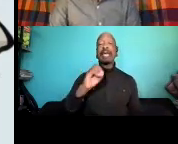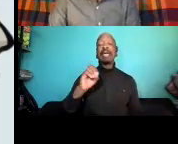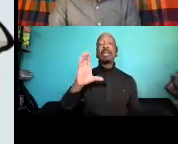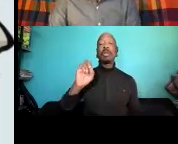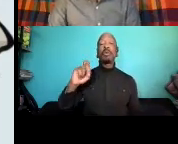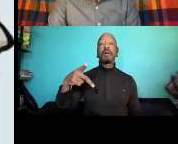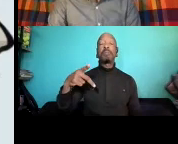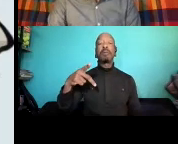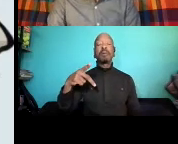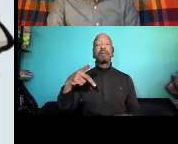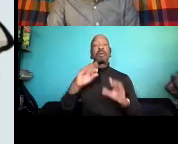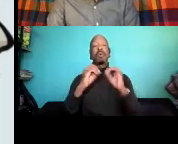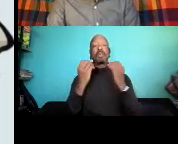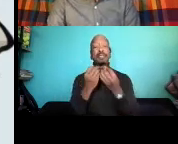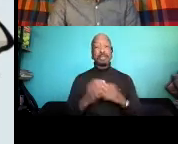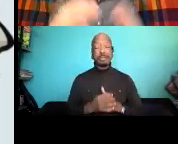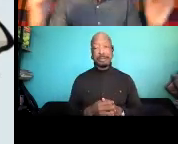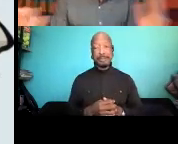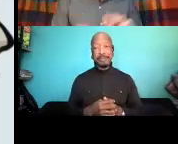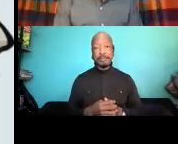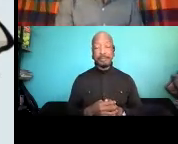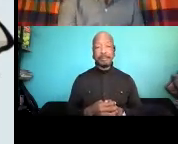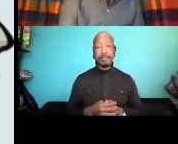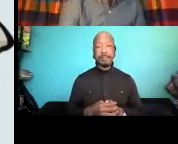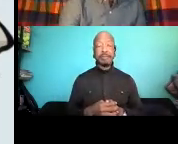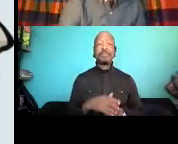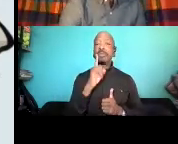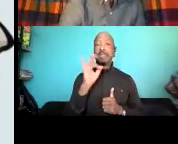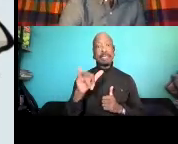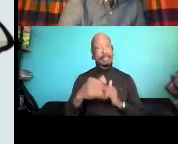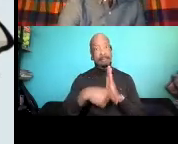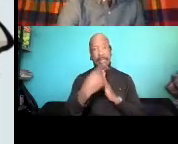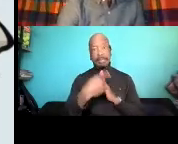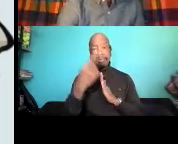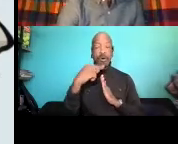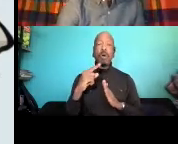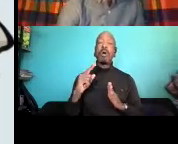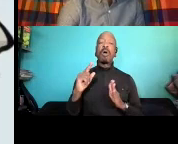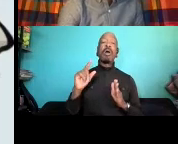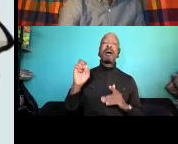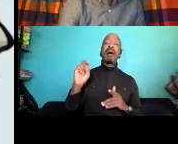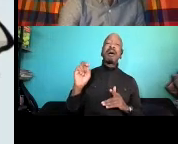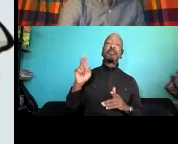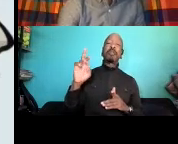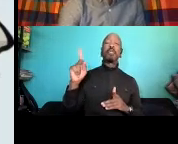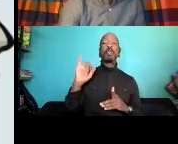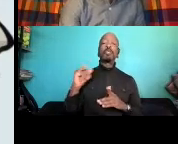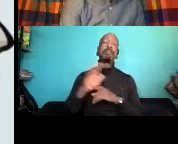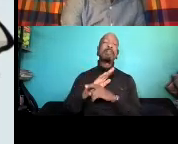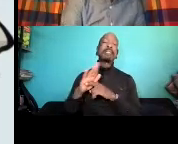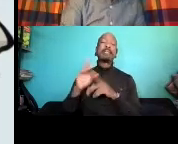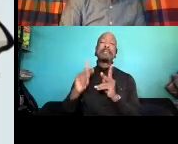the Box manual, which is a comprehensive guide for entrepreneurs on how to start and operate a